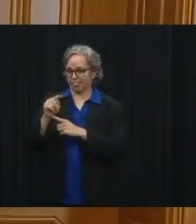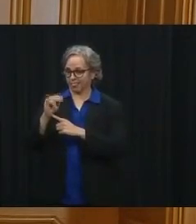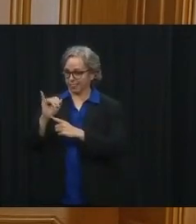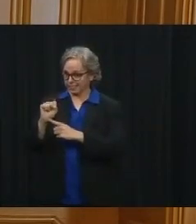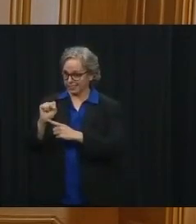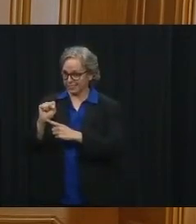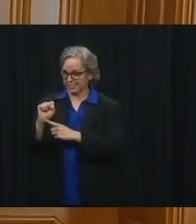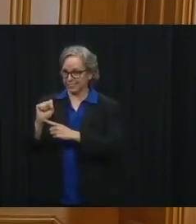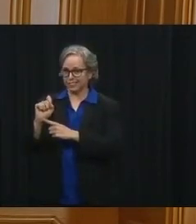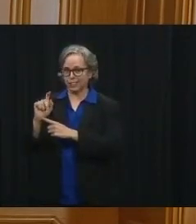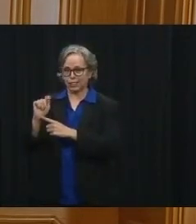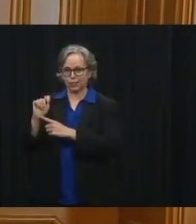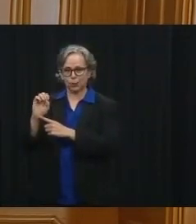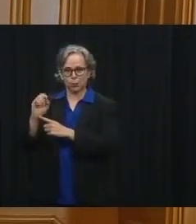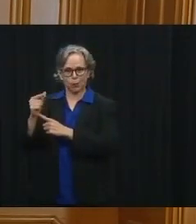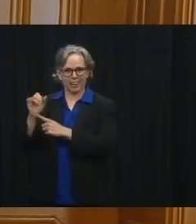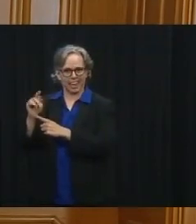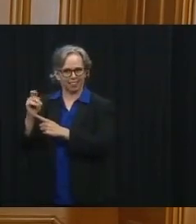and hashtag